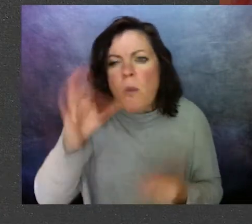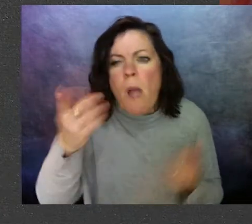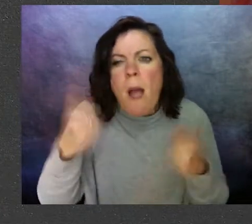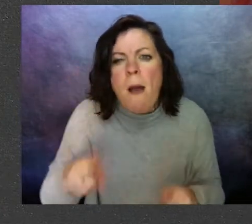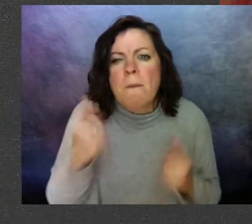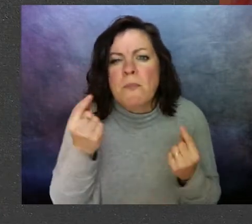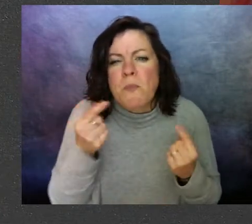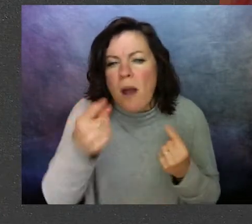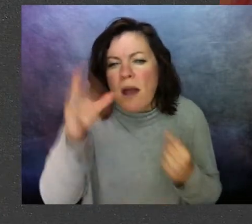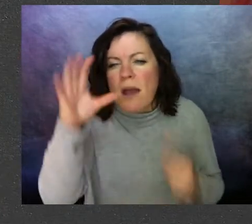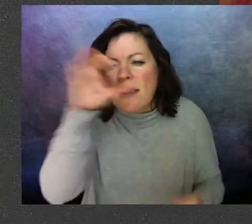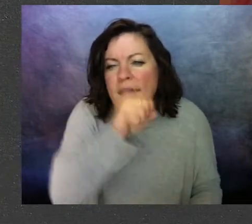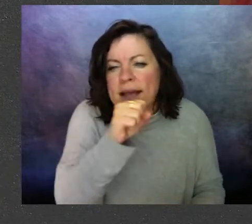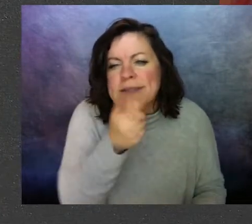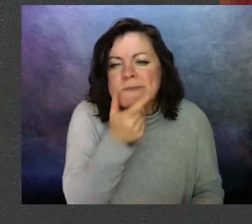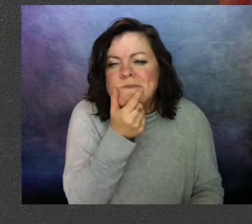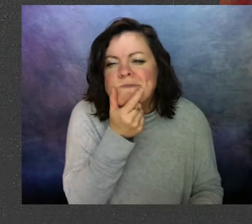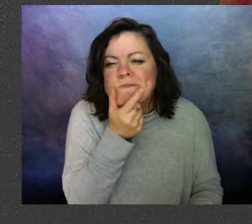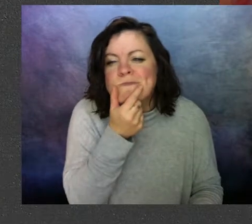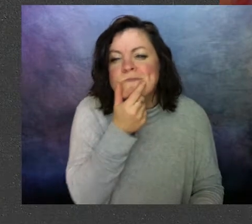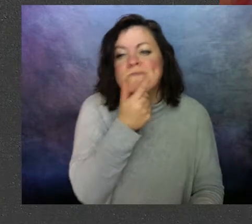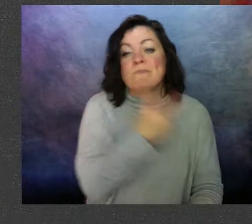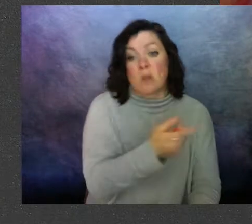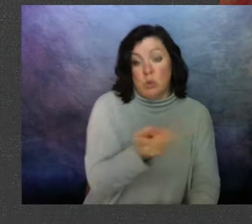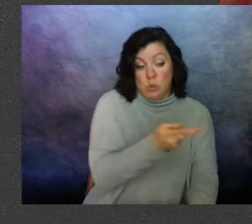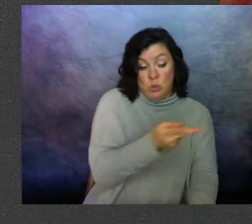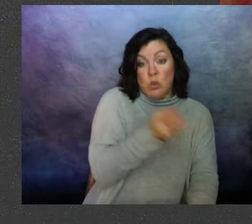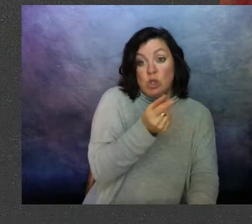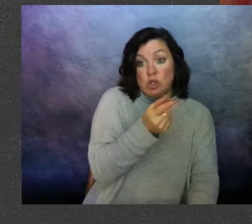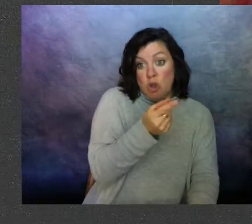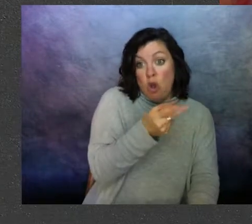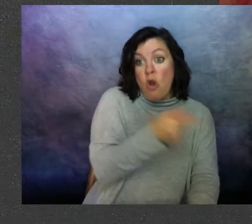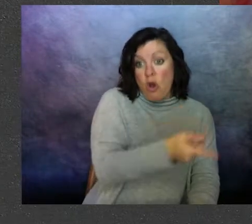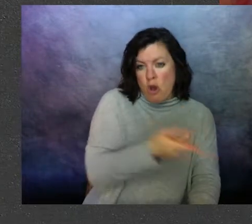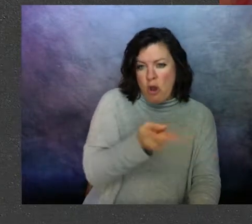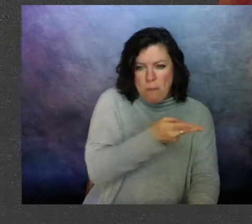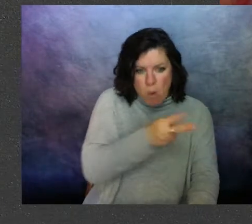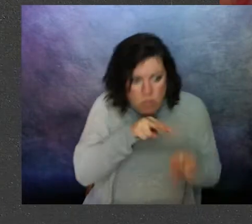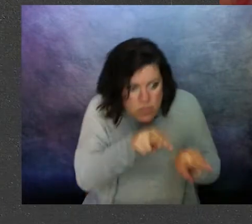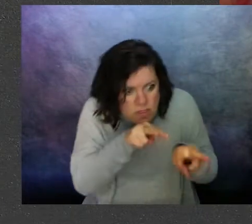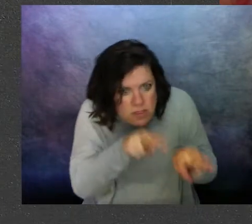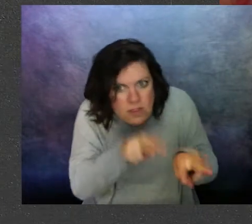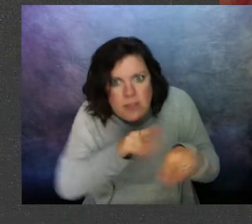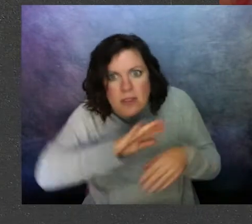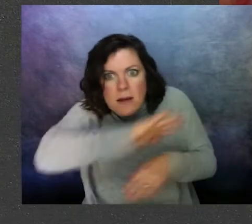Clifford and Cleo might be thinking when they look at that big, nice, crunchy pile of leaves?